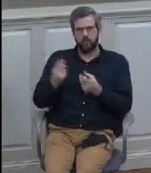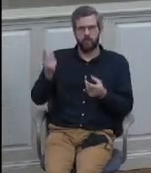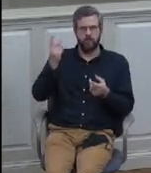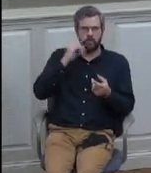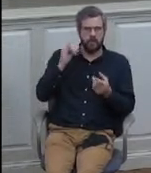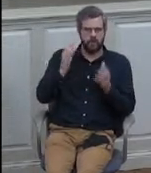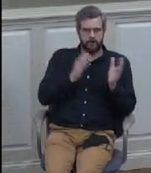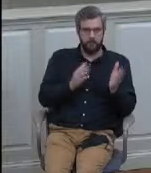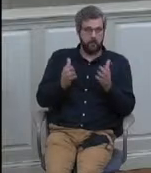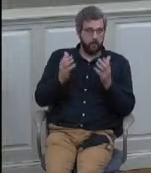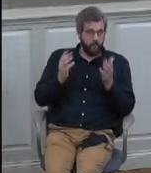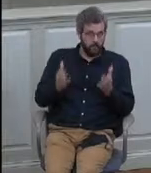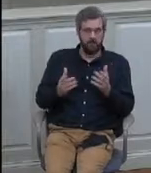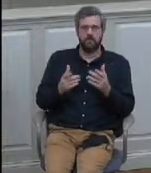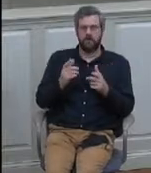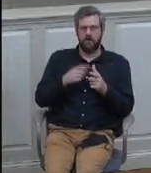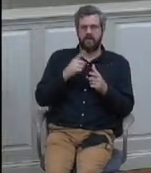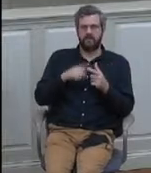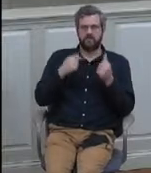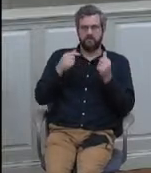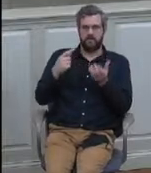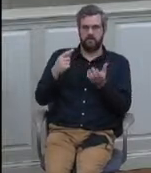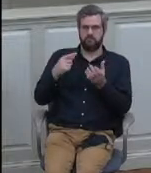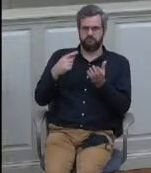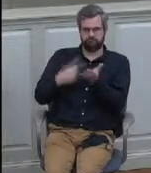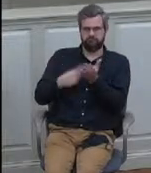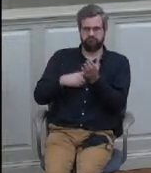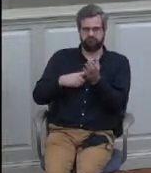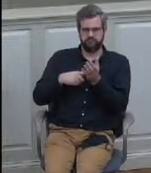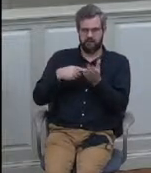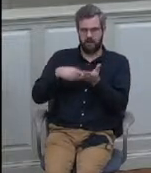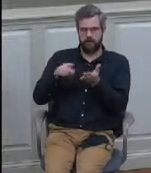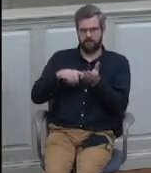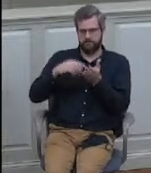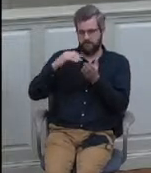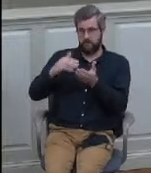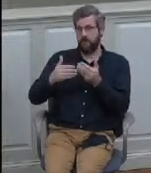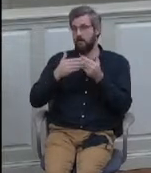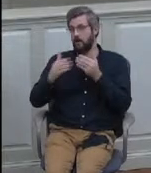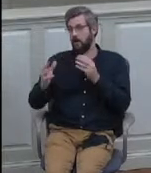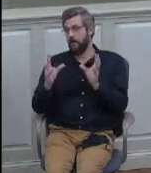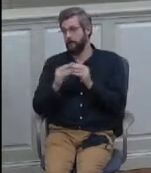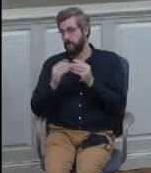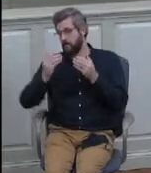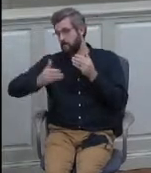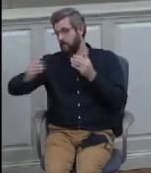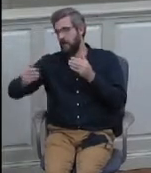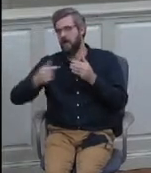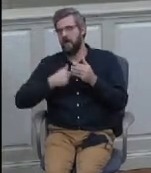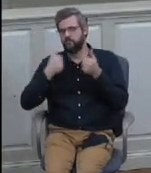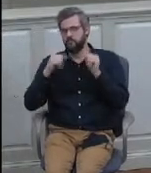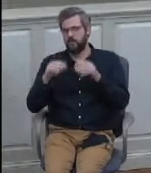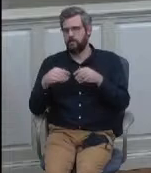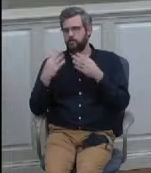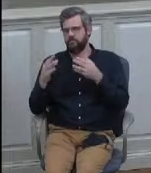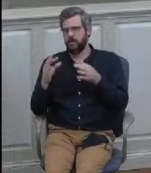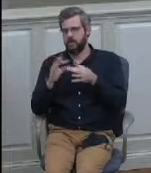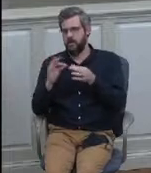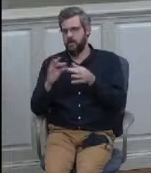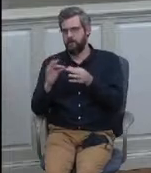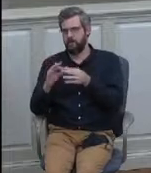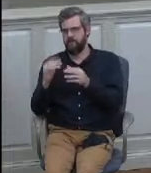and then we'll try to get in the compensation study at that time. The rest of the meetings, if you read then, I've tried to provide a comment or